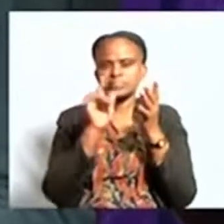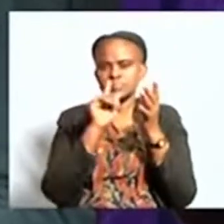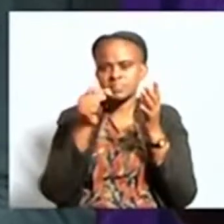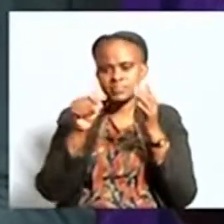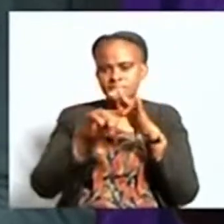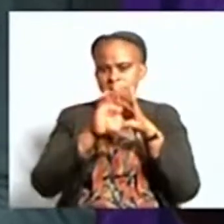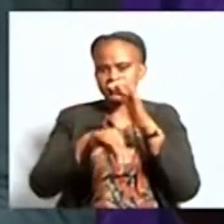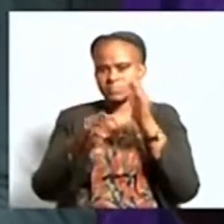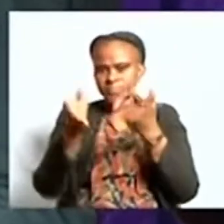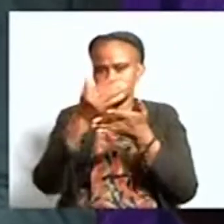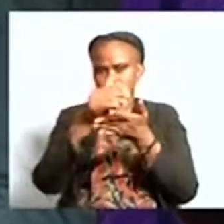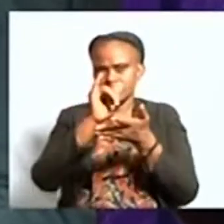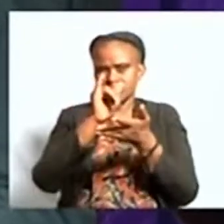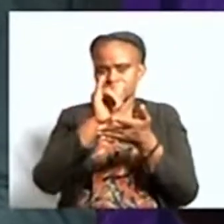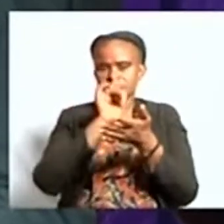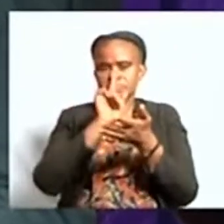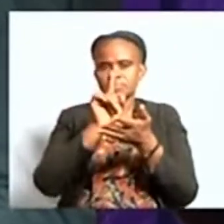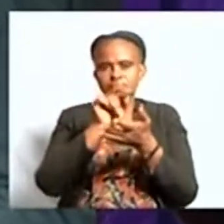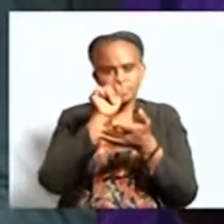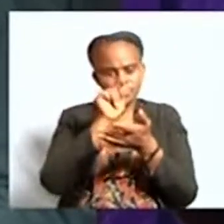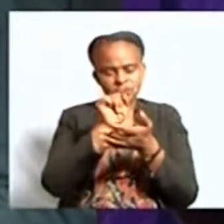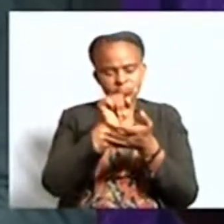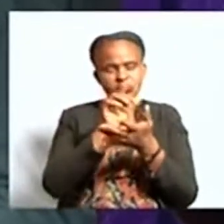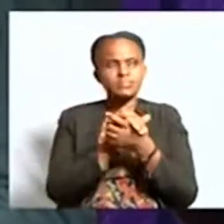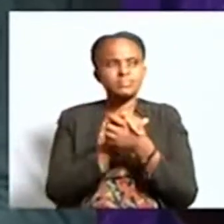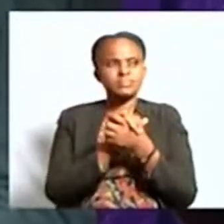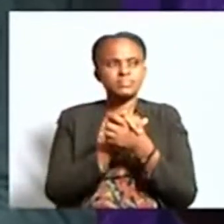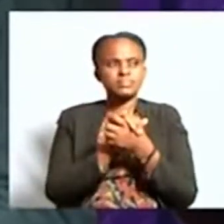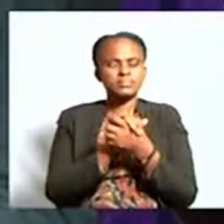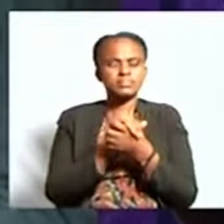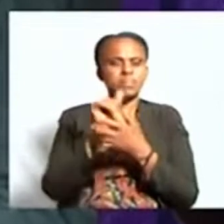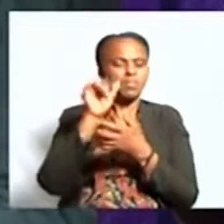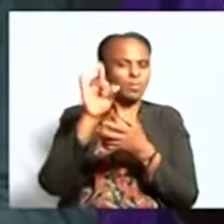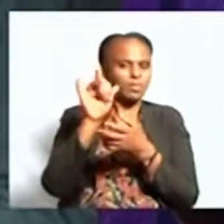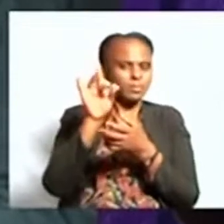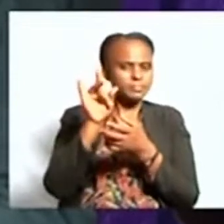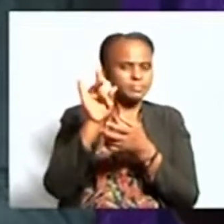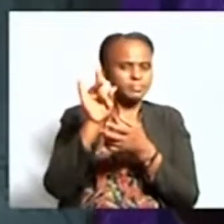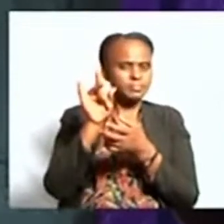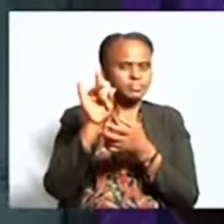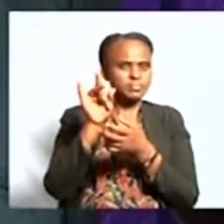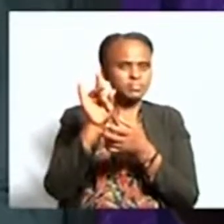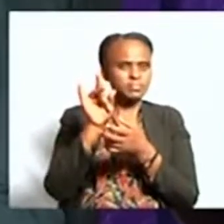under collection indeed is 18